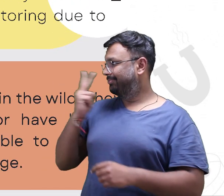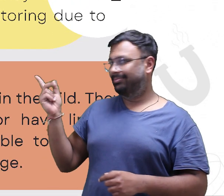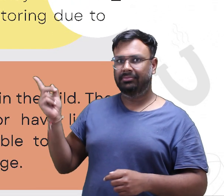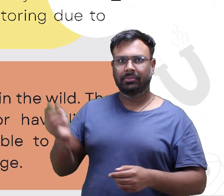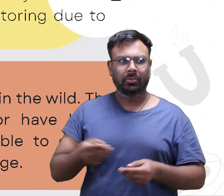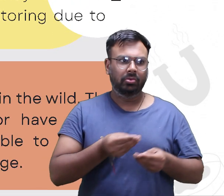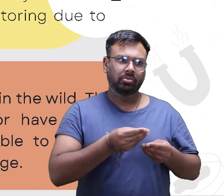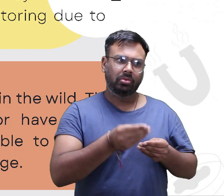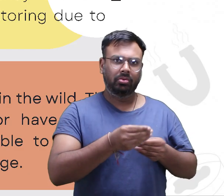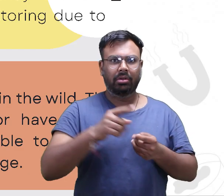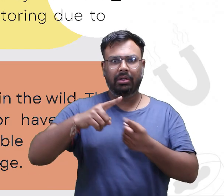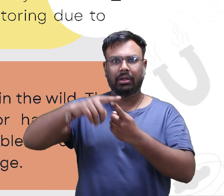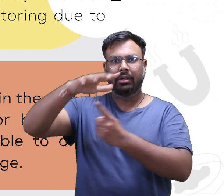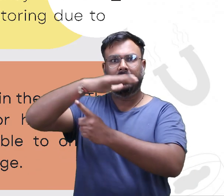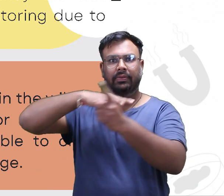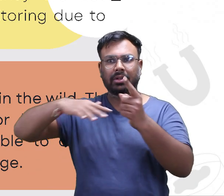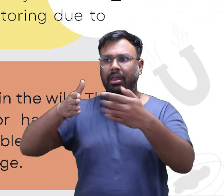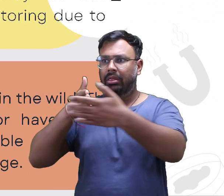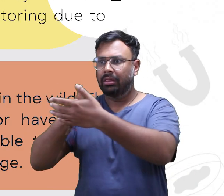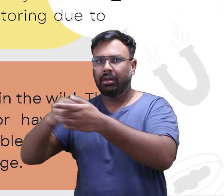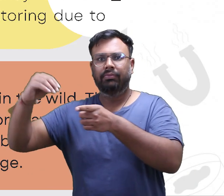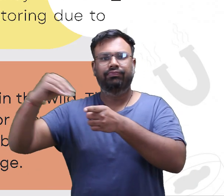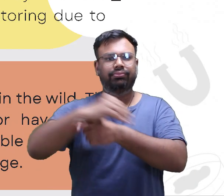Near threatened NT.